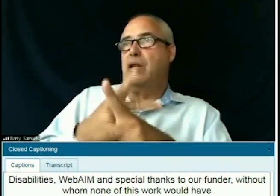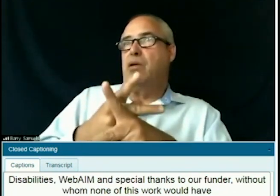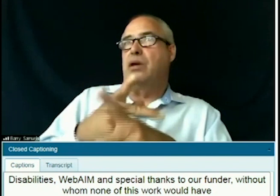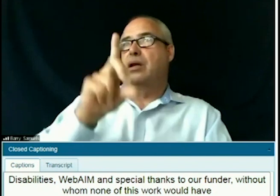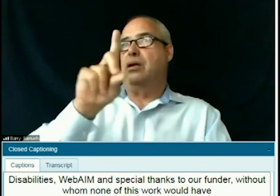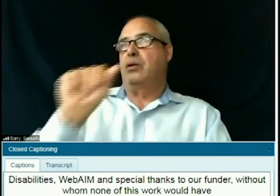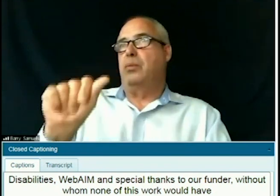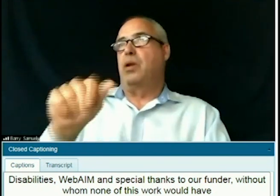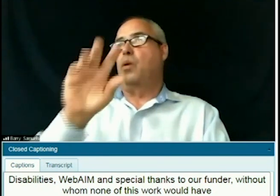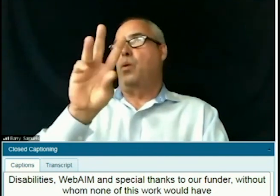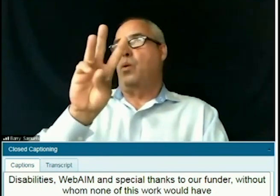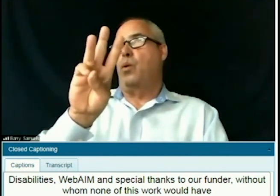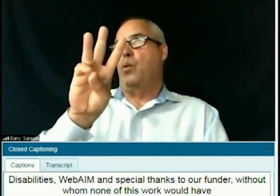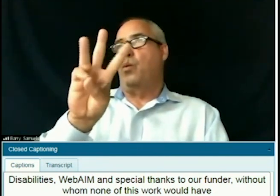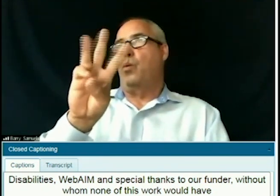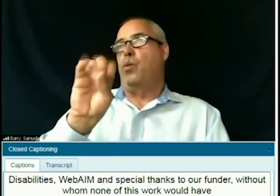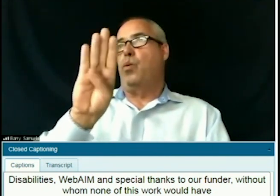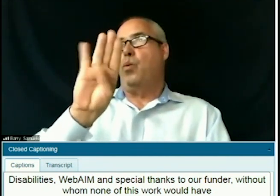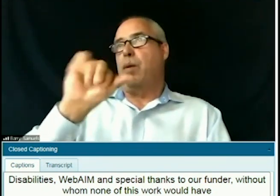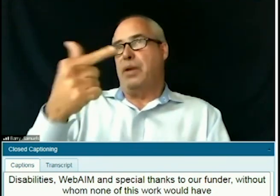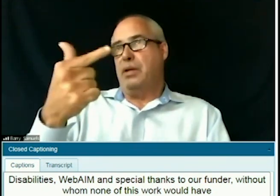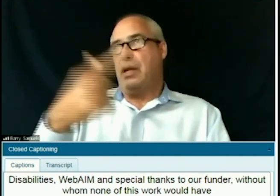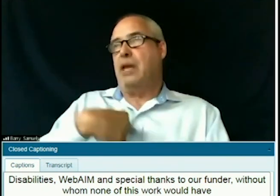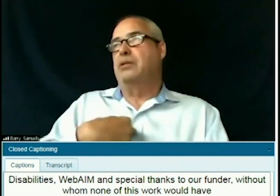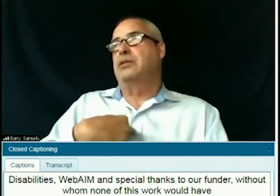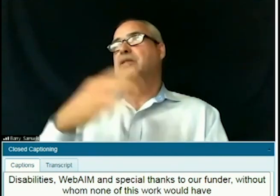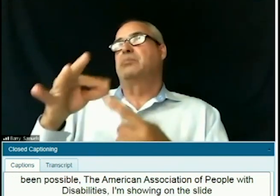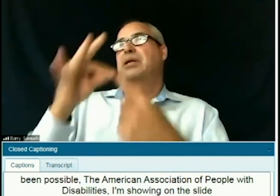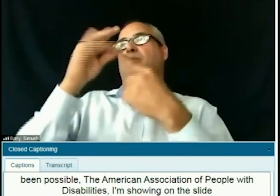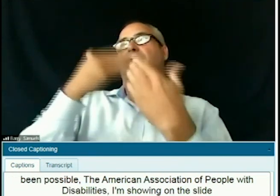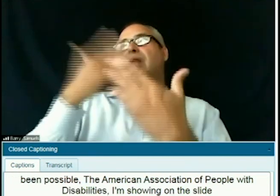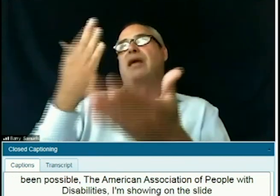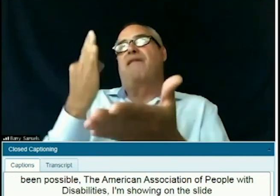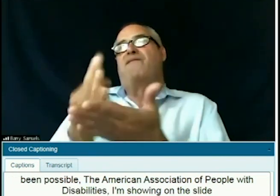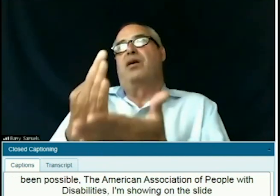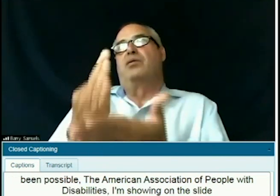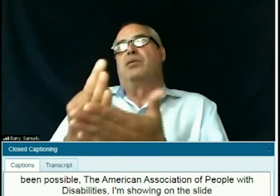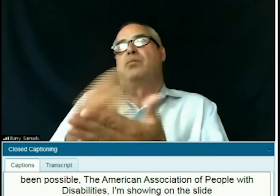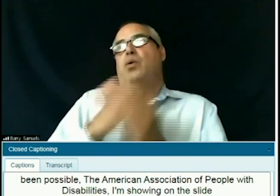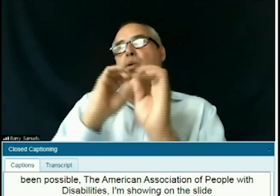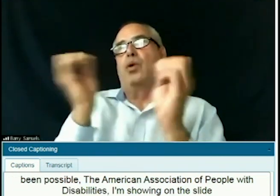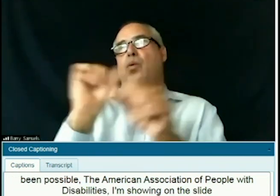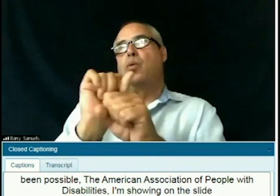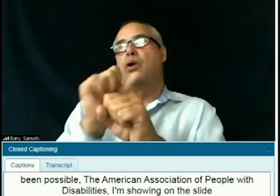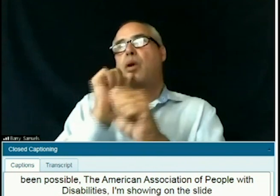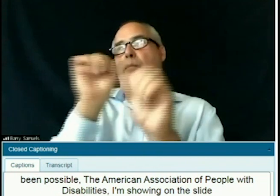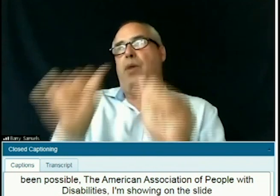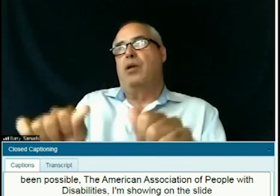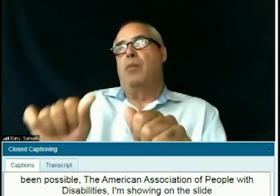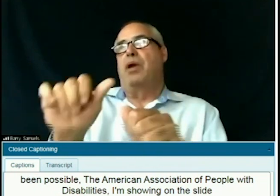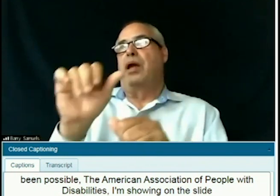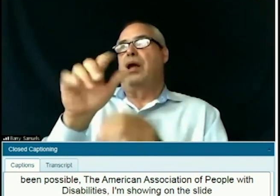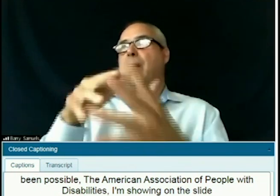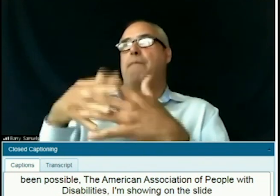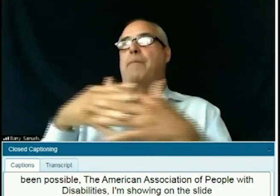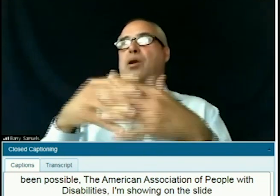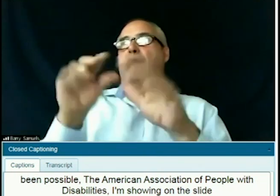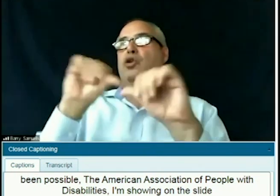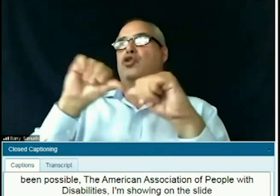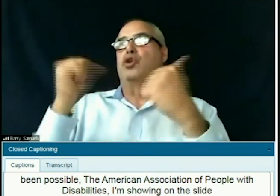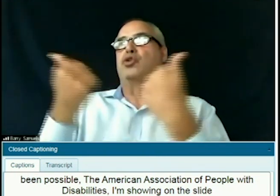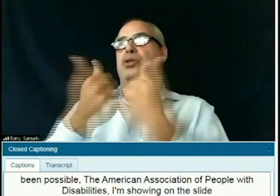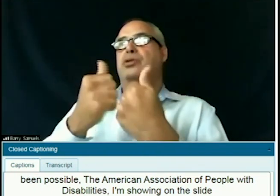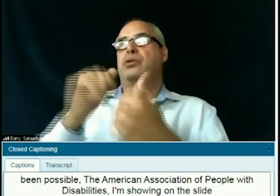and special thanks to our funder, without whom none of this work would have been possible, the American Association of People with